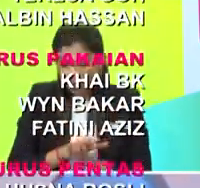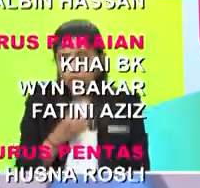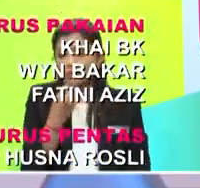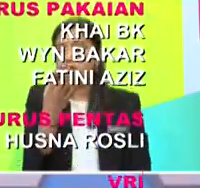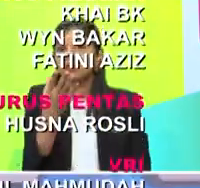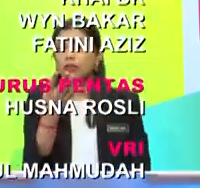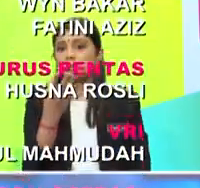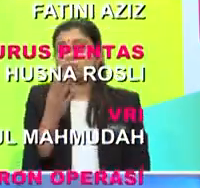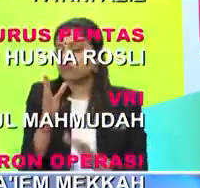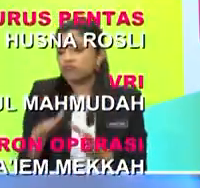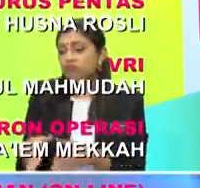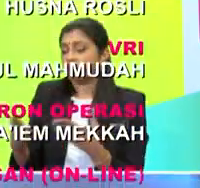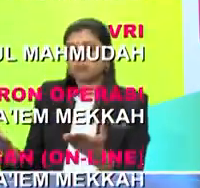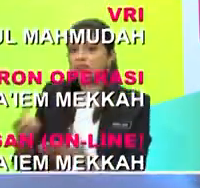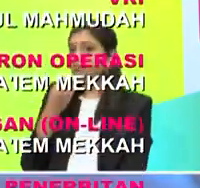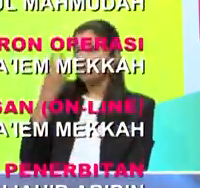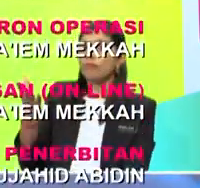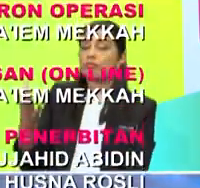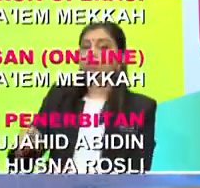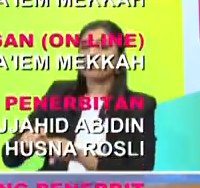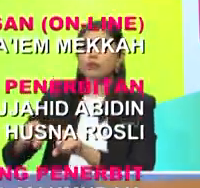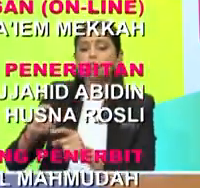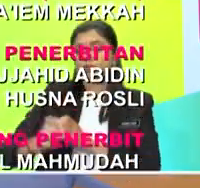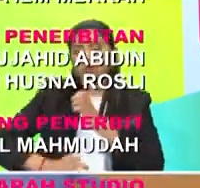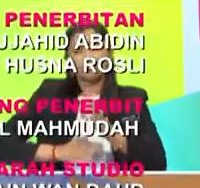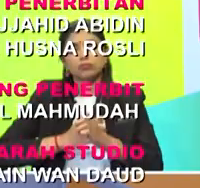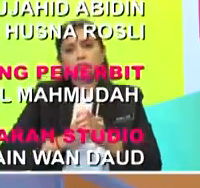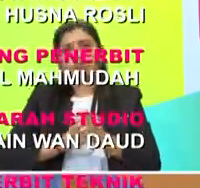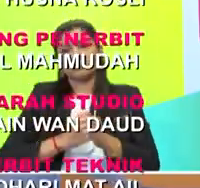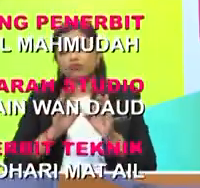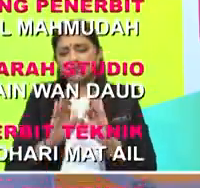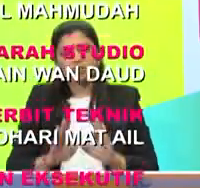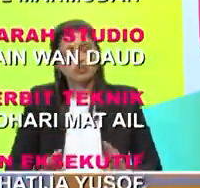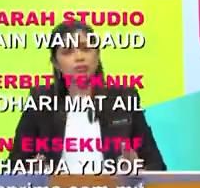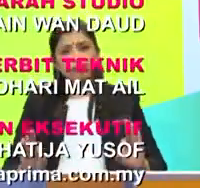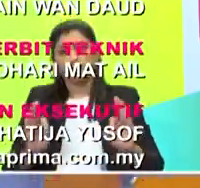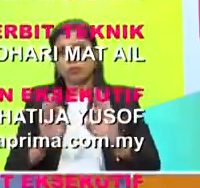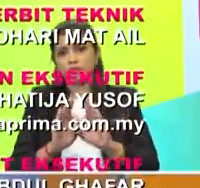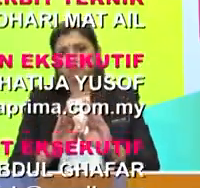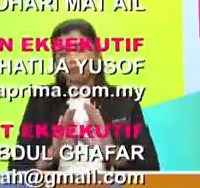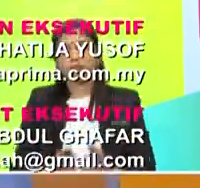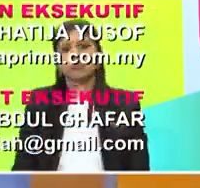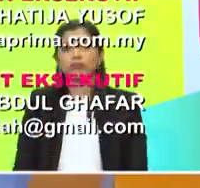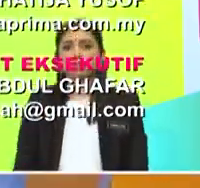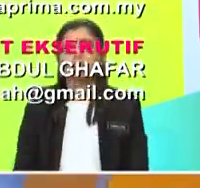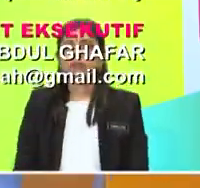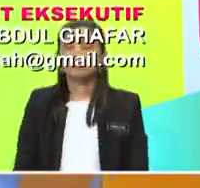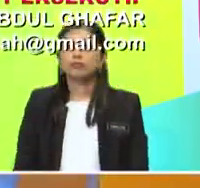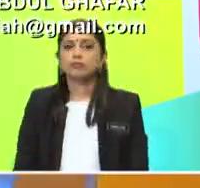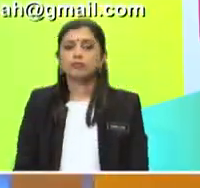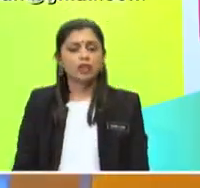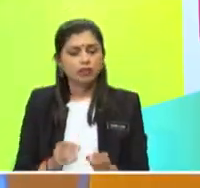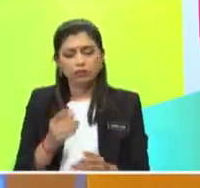will. But the earth is essential for positivity and, yes, for the